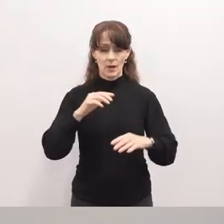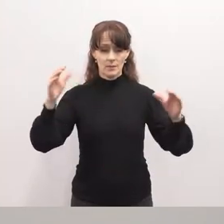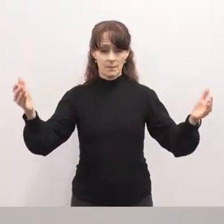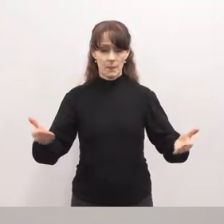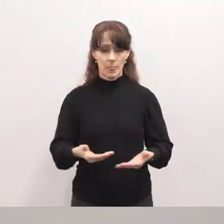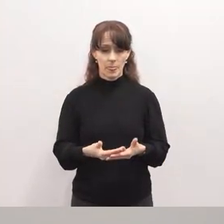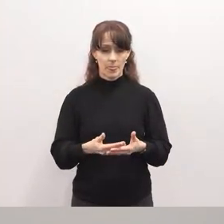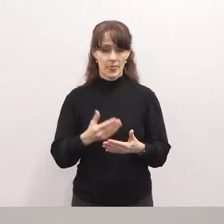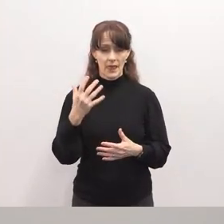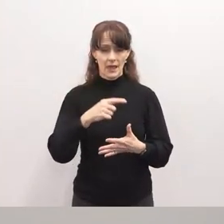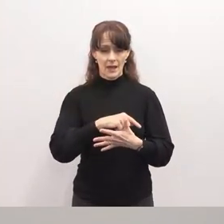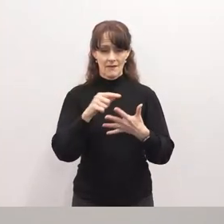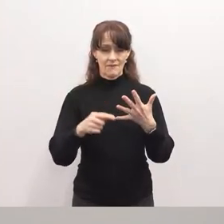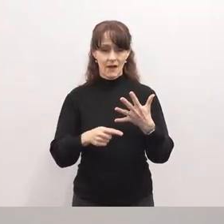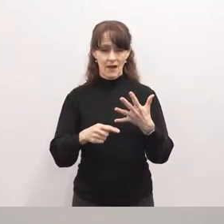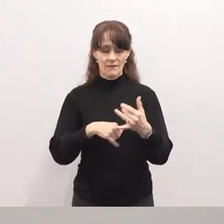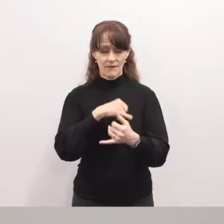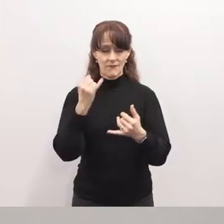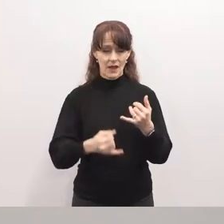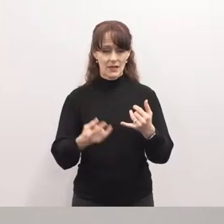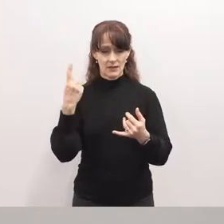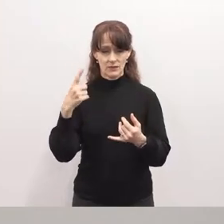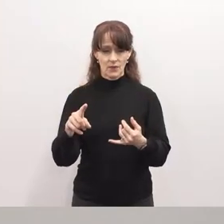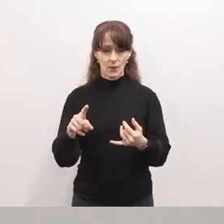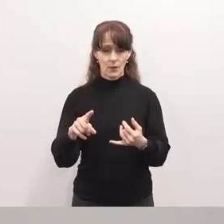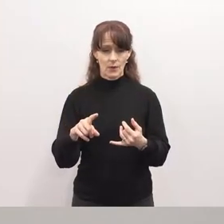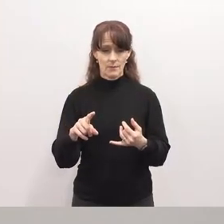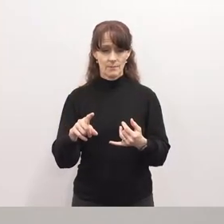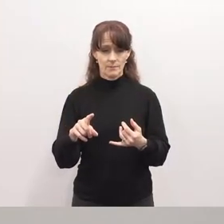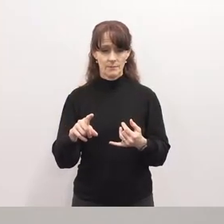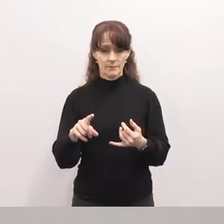introducing our five finalists for the